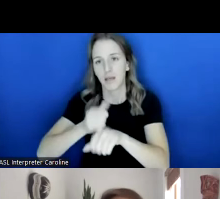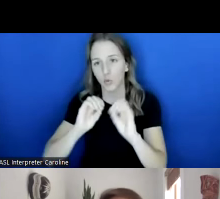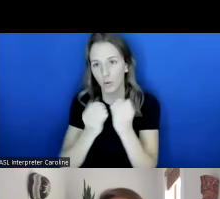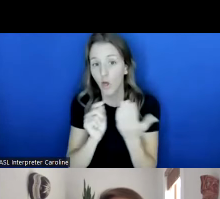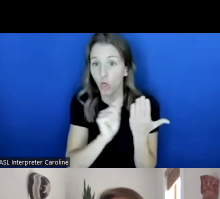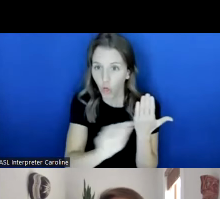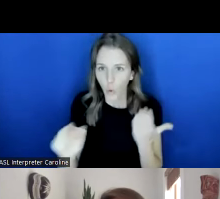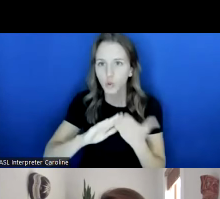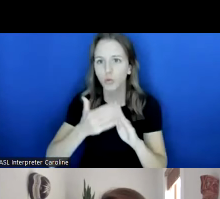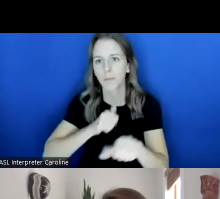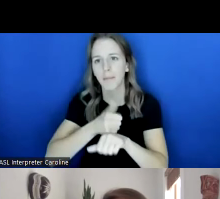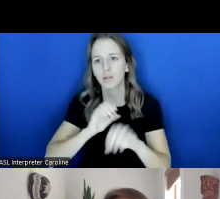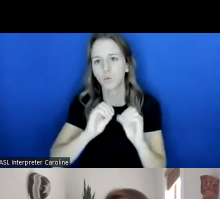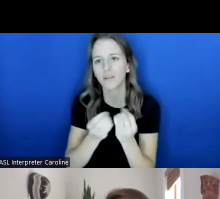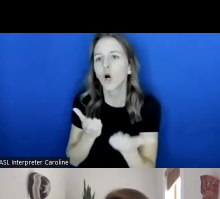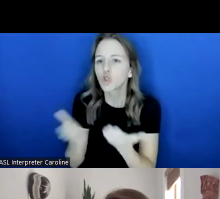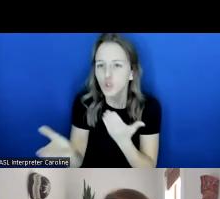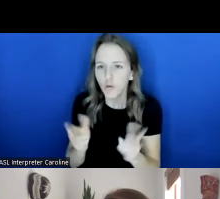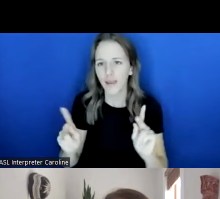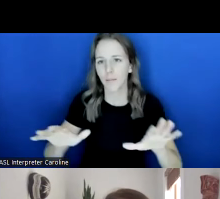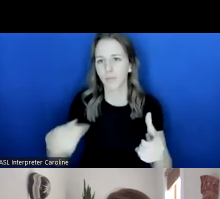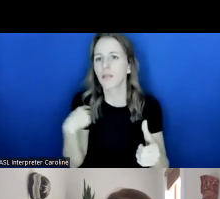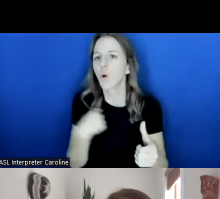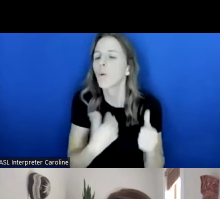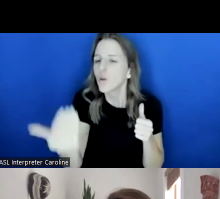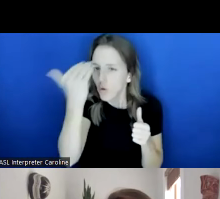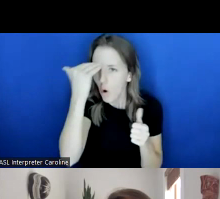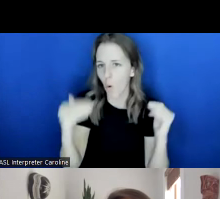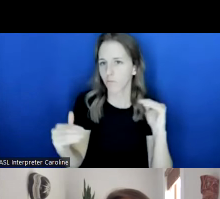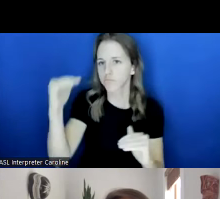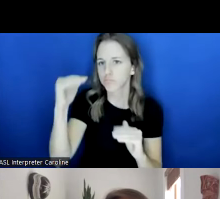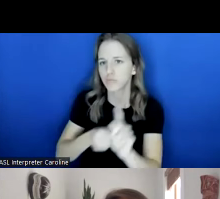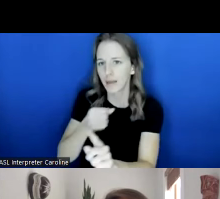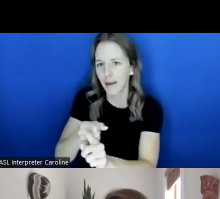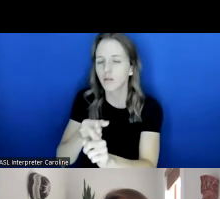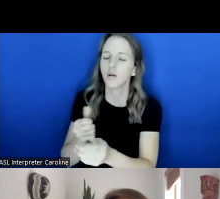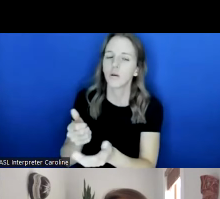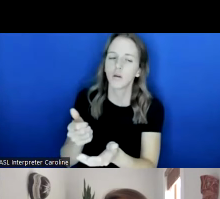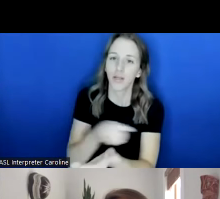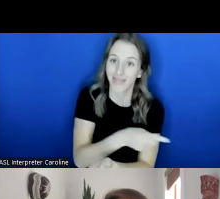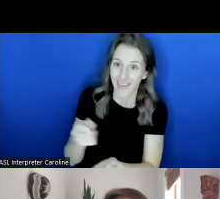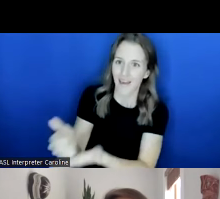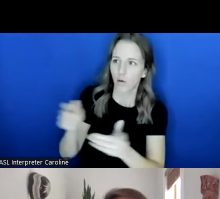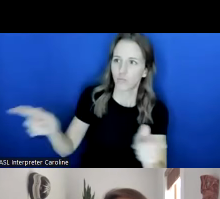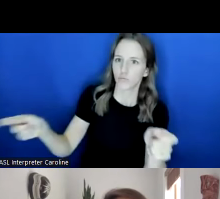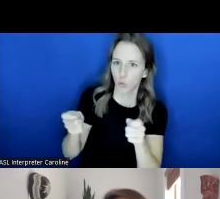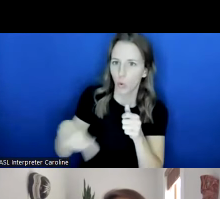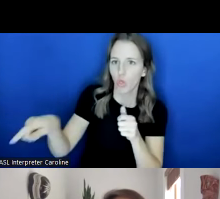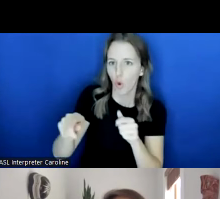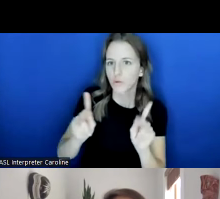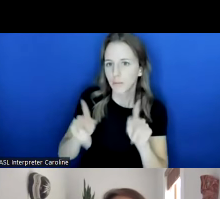being disproportionately impacted to help recruit folks to take the survey. And this was one of the most